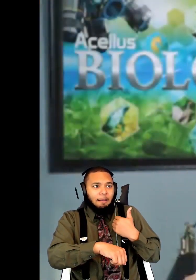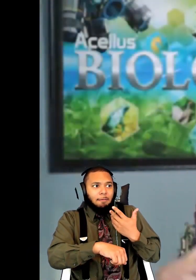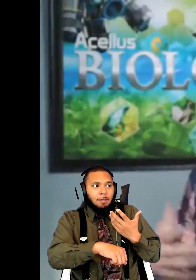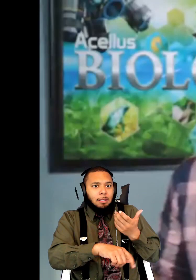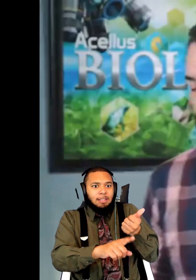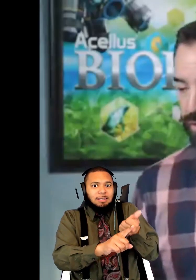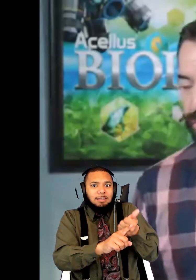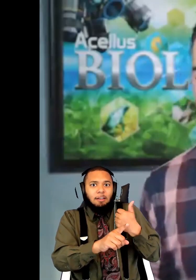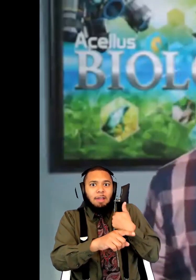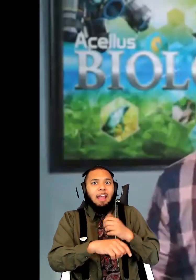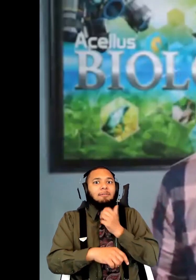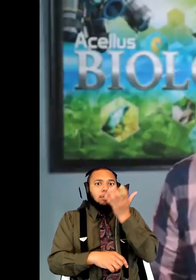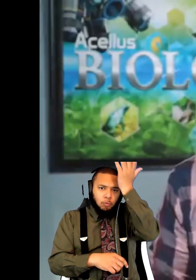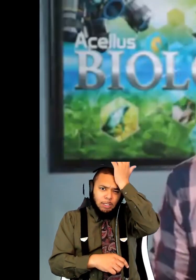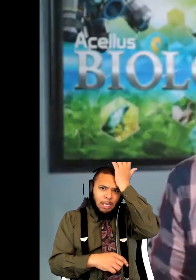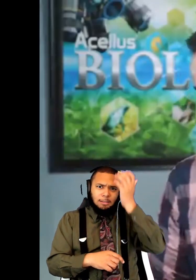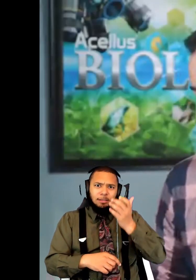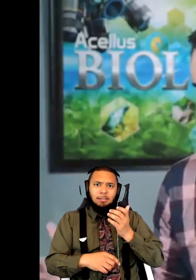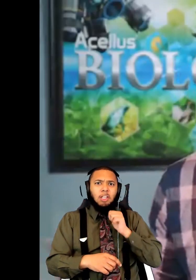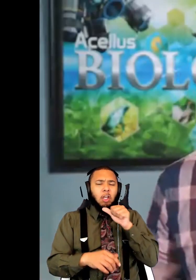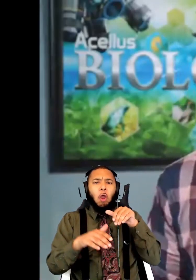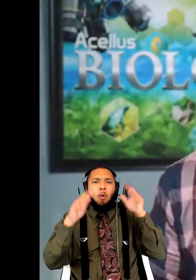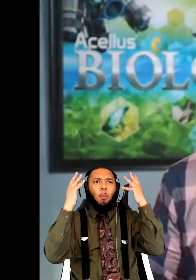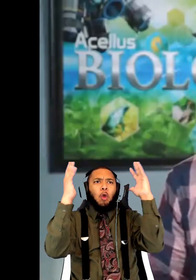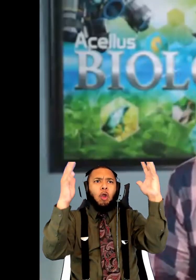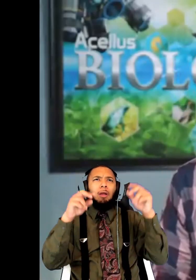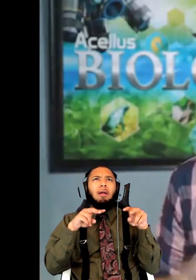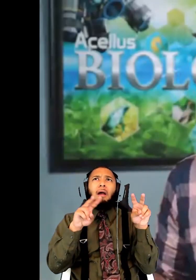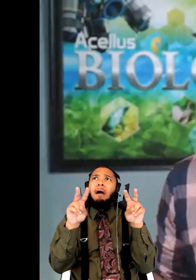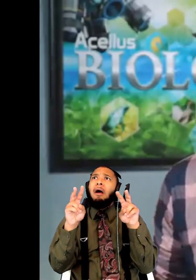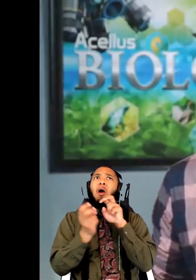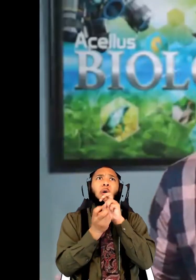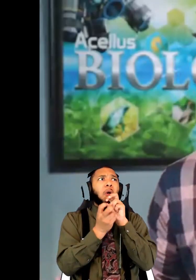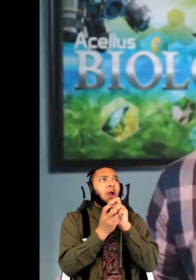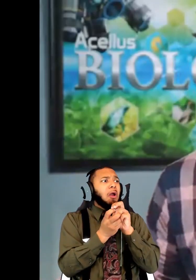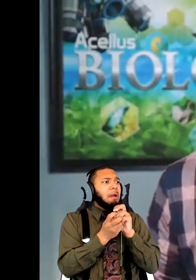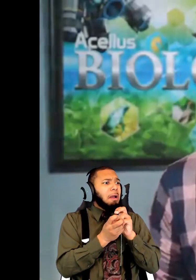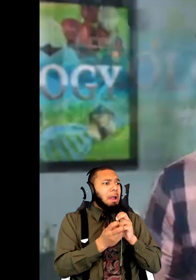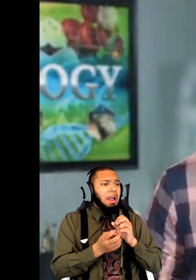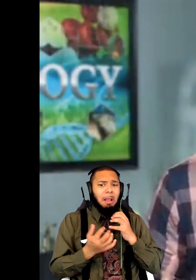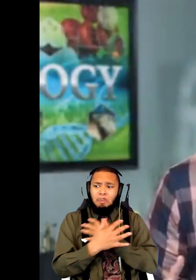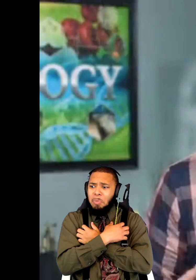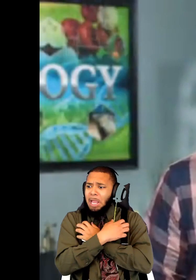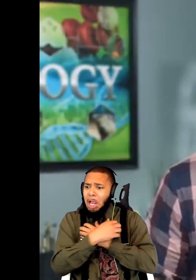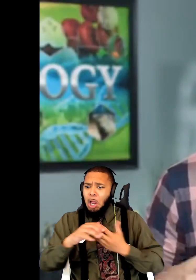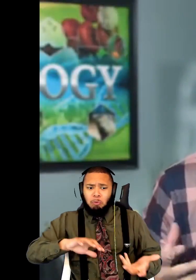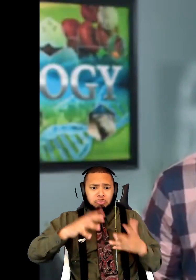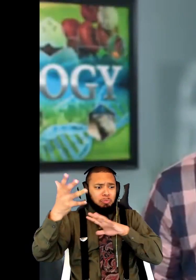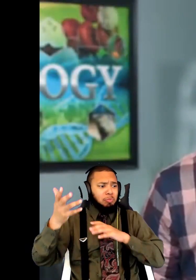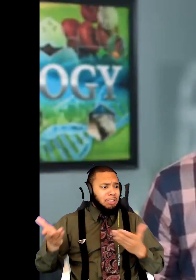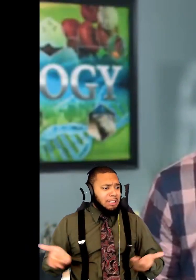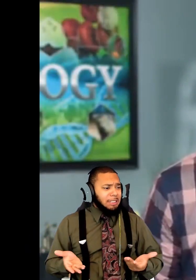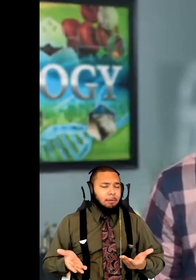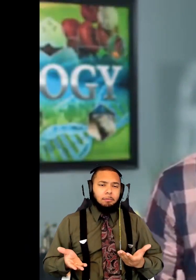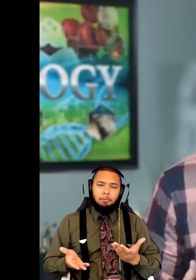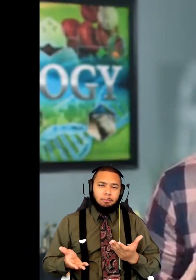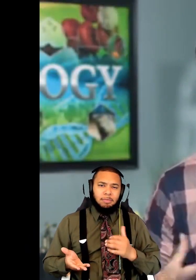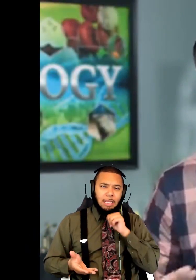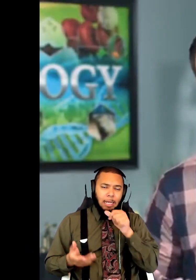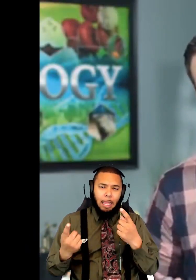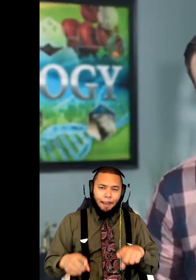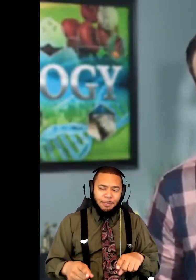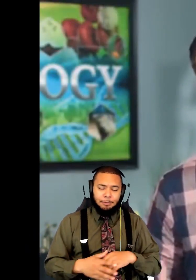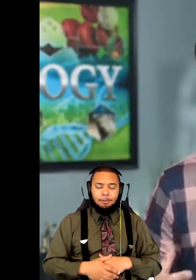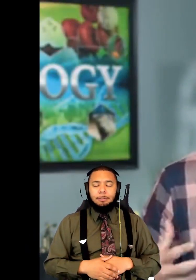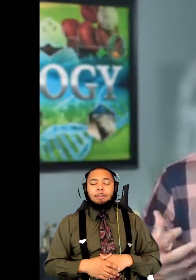right? We don't go into the woods and be like, wow, all of these squirrels and bears have really trashed this place. They just kind of live within their